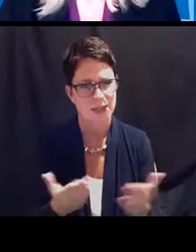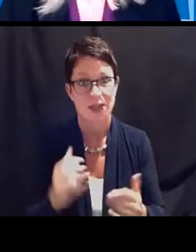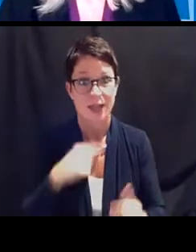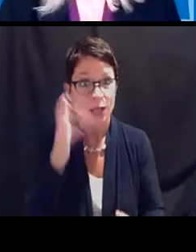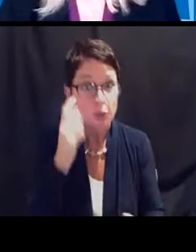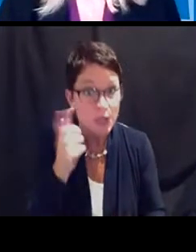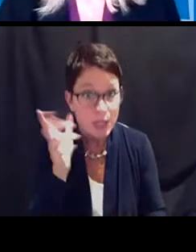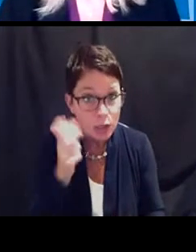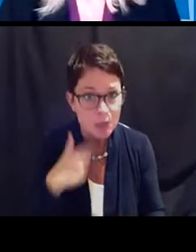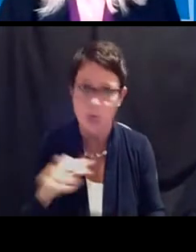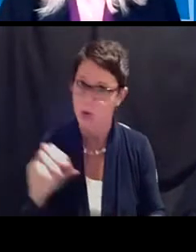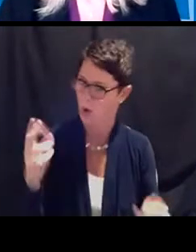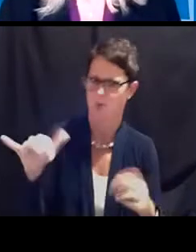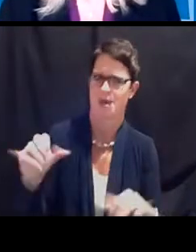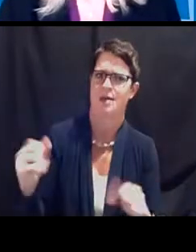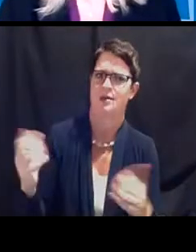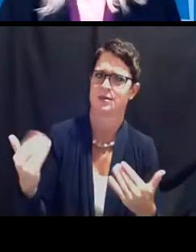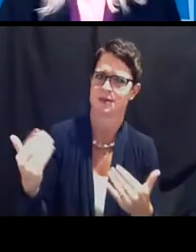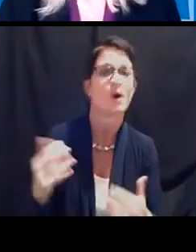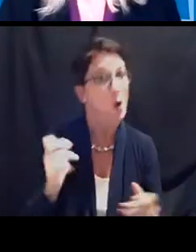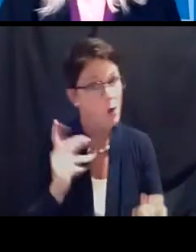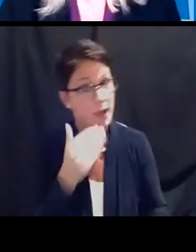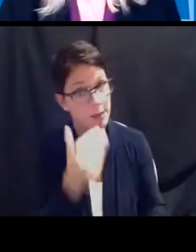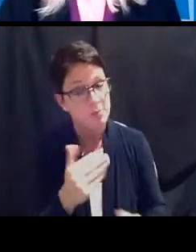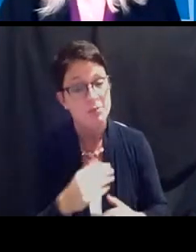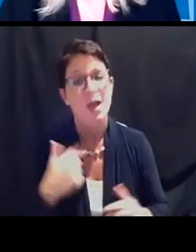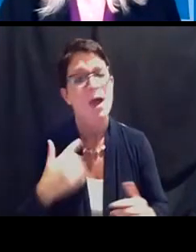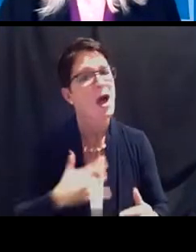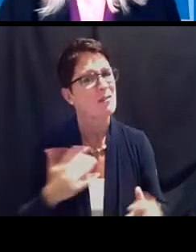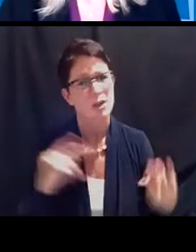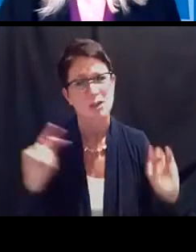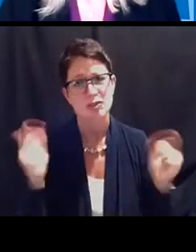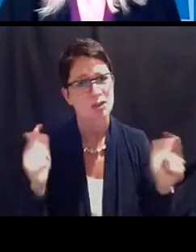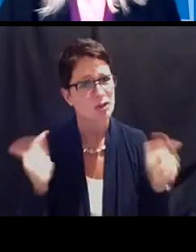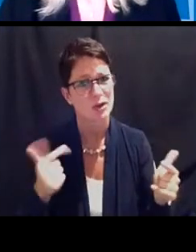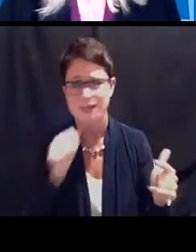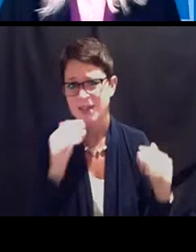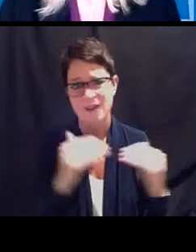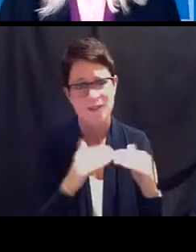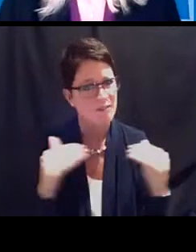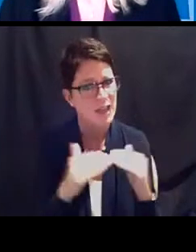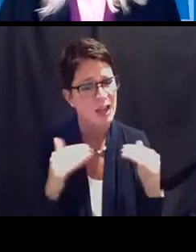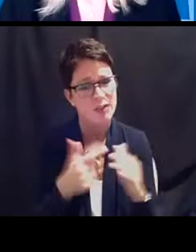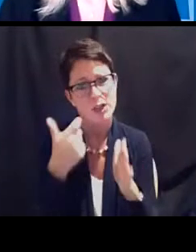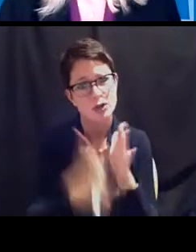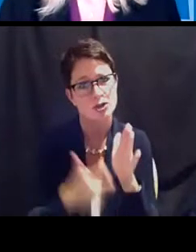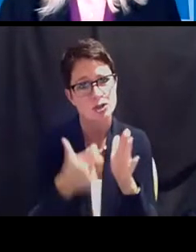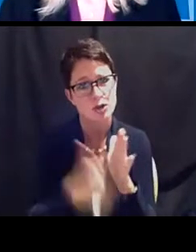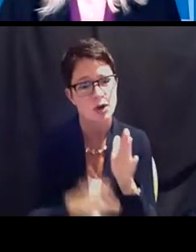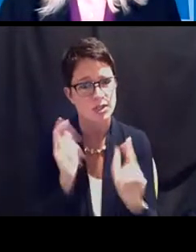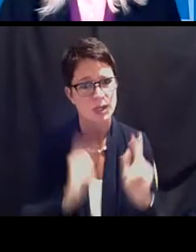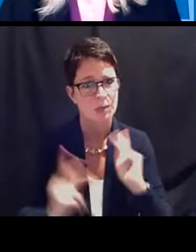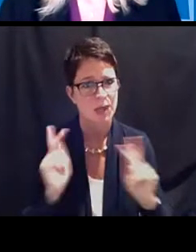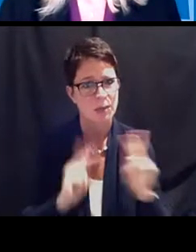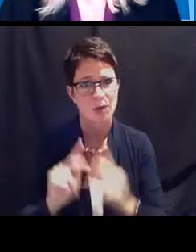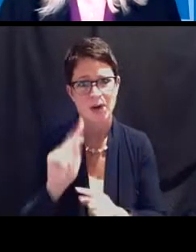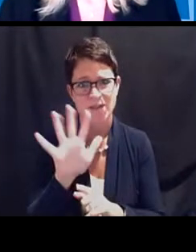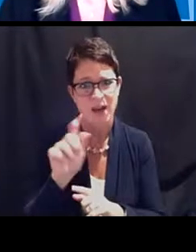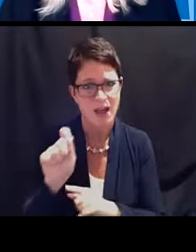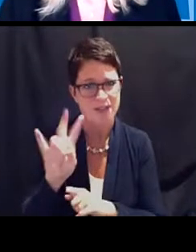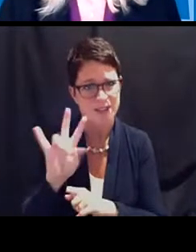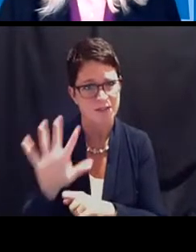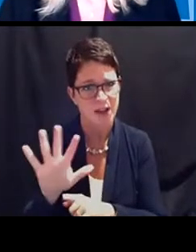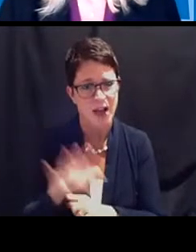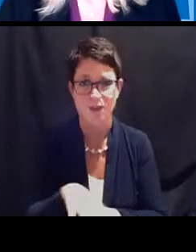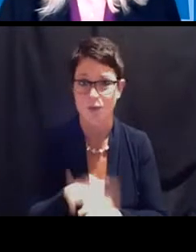me? Oh, yes. Okay, so I feel that it's not fair that you're charging people $5.75